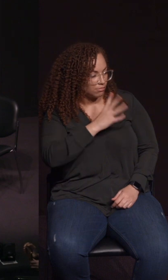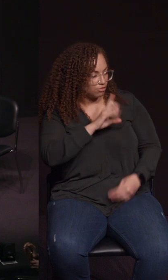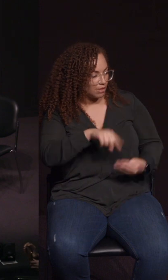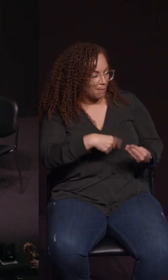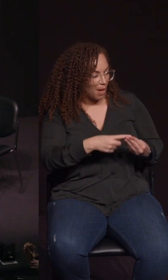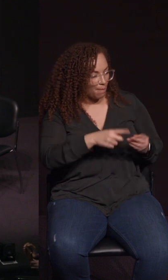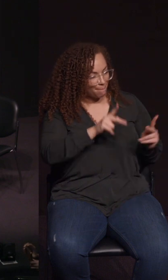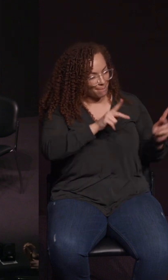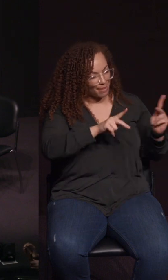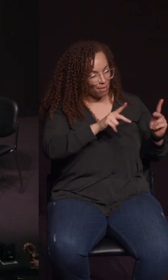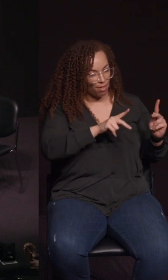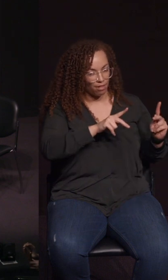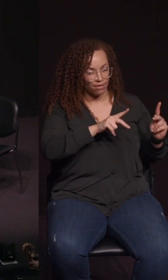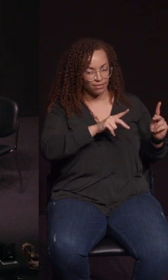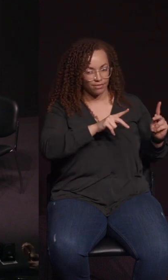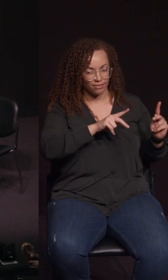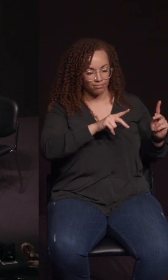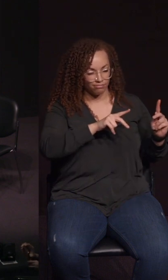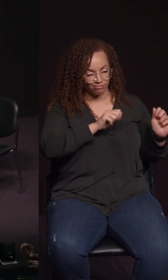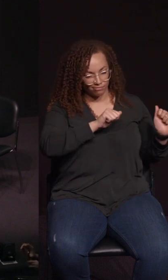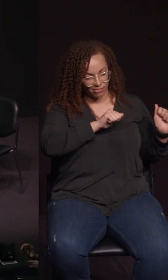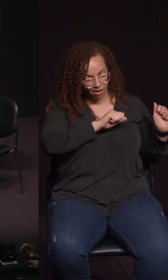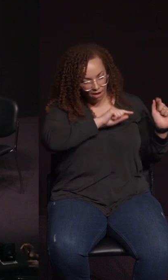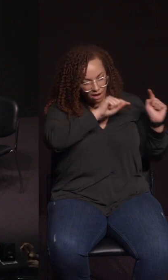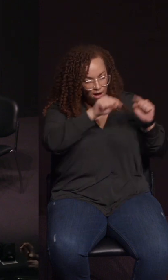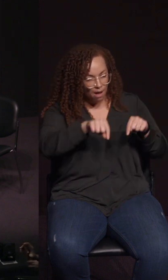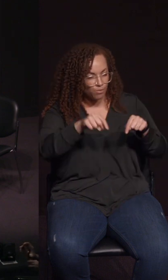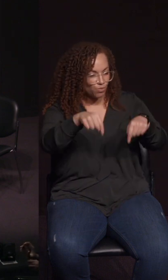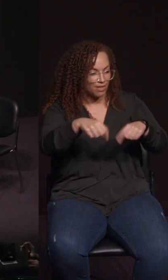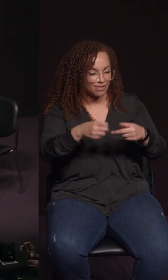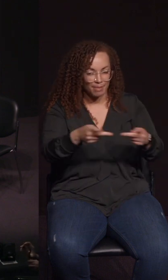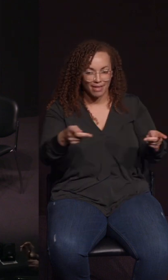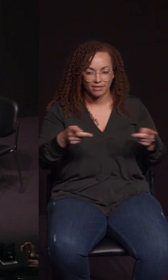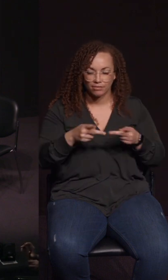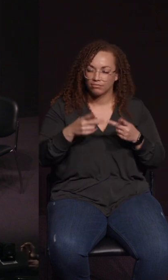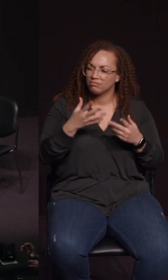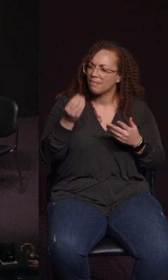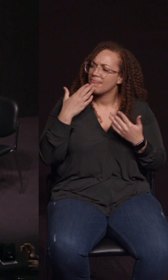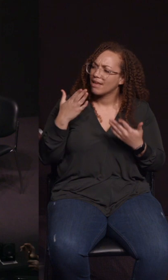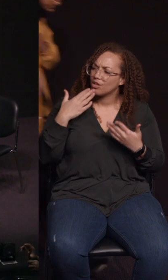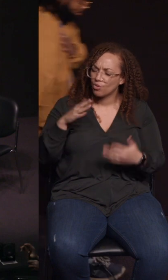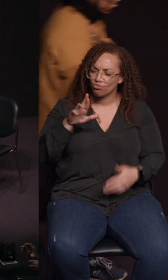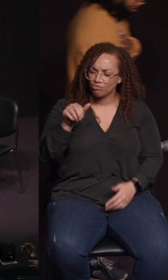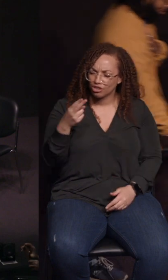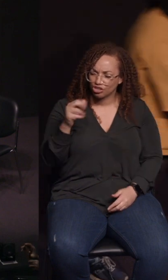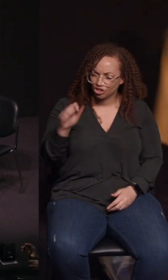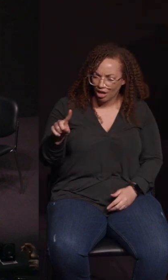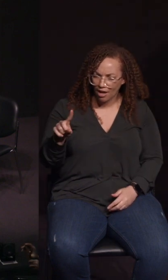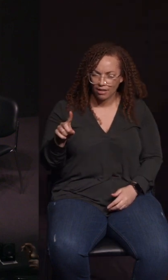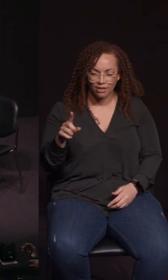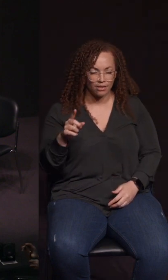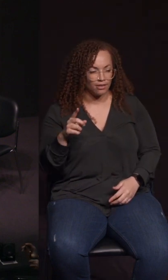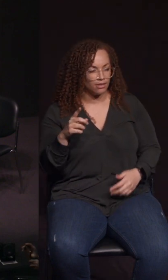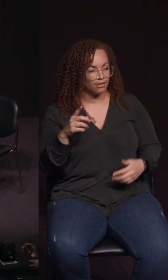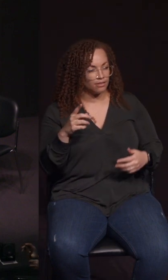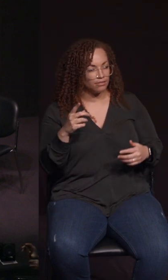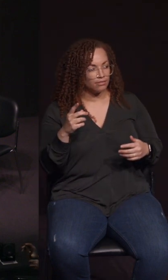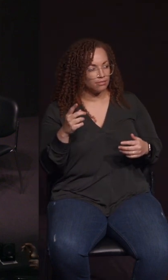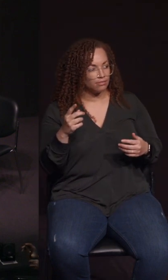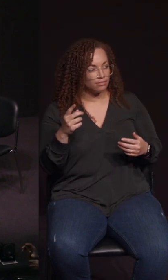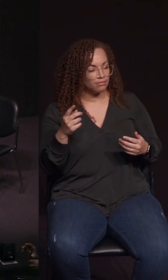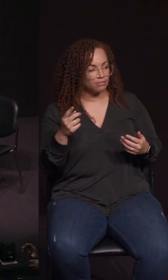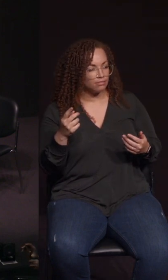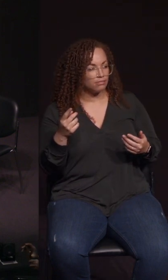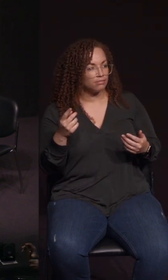in the space, how important it is, and thank you, Rashad, for coming in, not wanting something, but